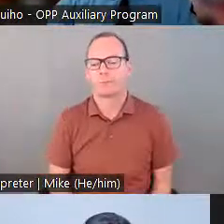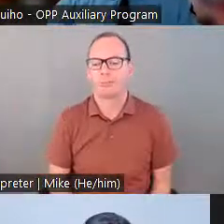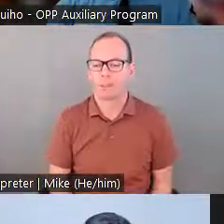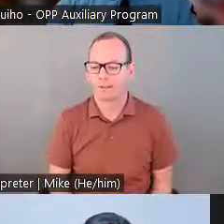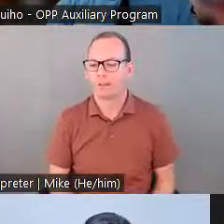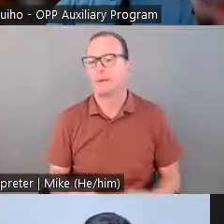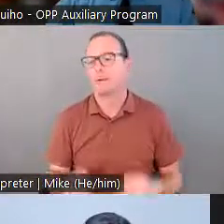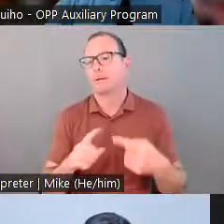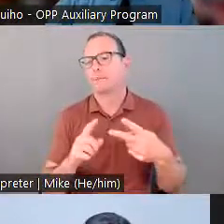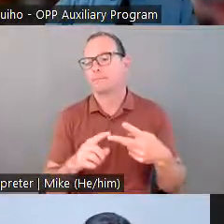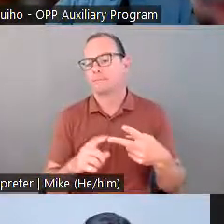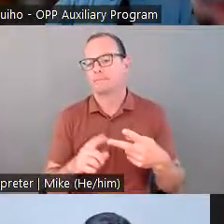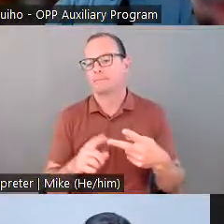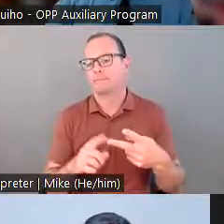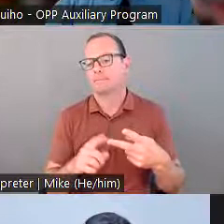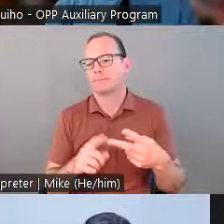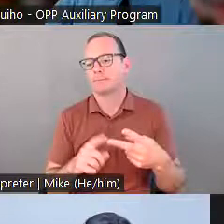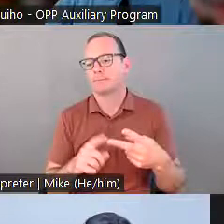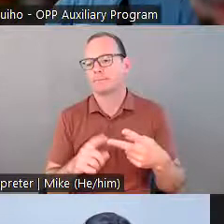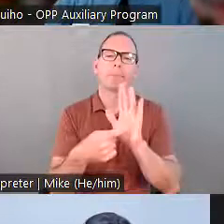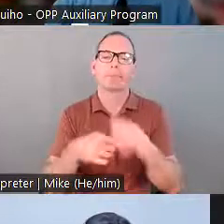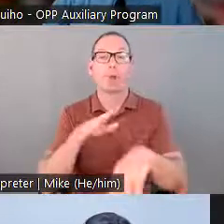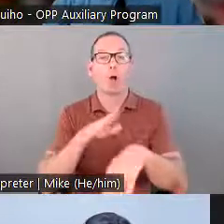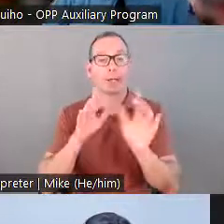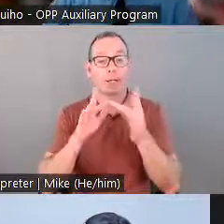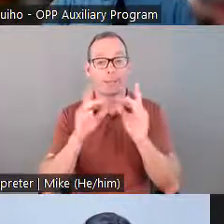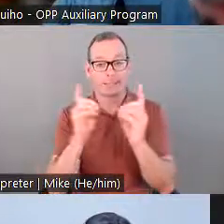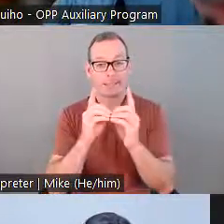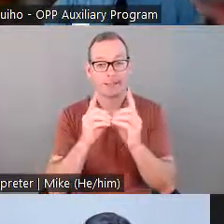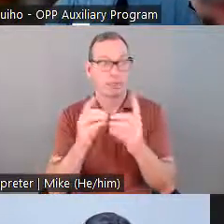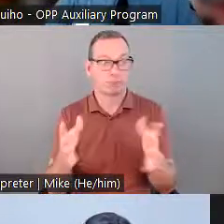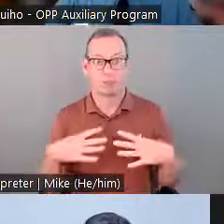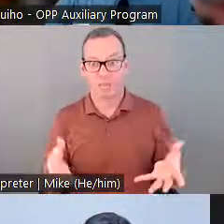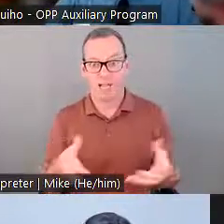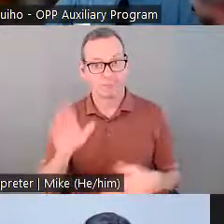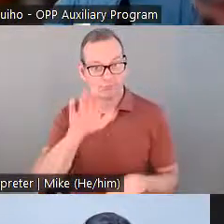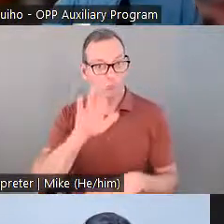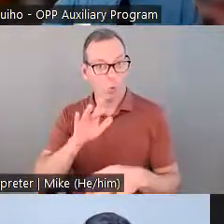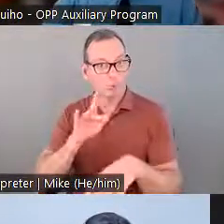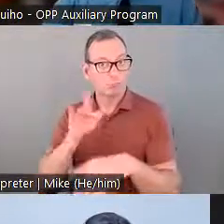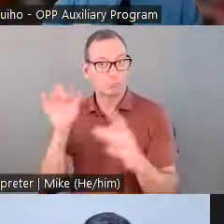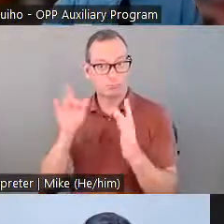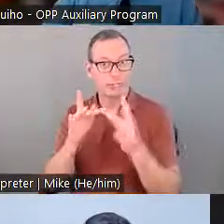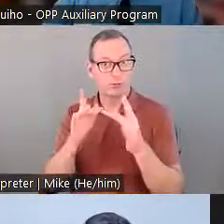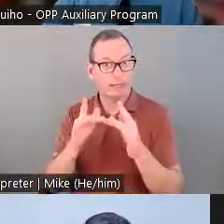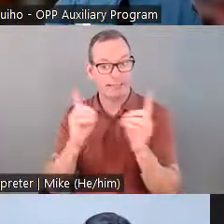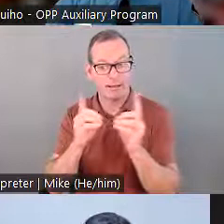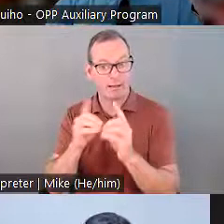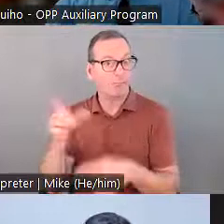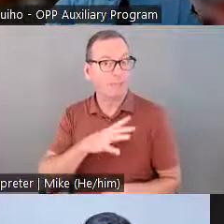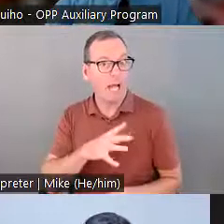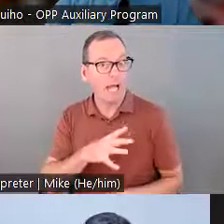want to report it to them. So there's nothing wrong with being on an online dating website. It's just unfortunately that there's offenders